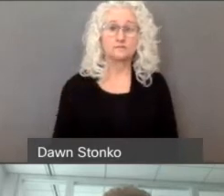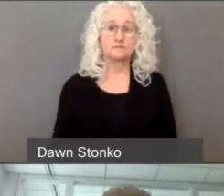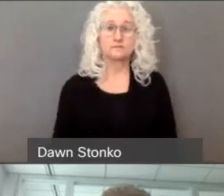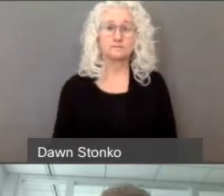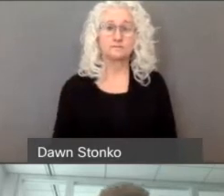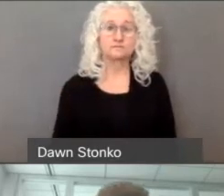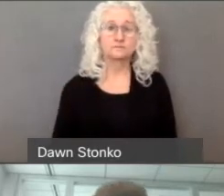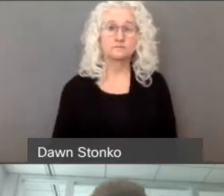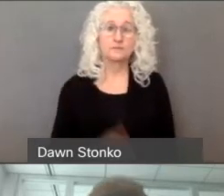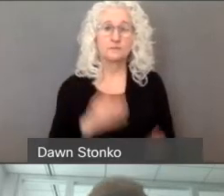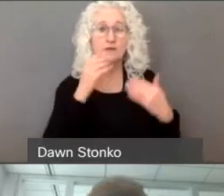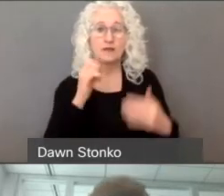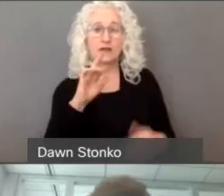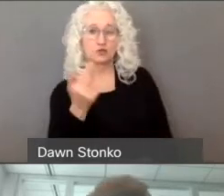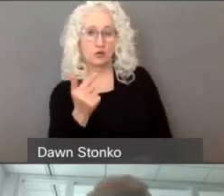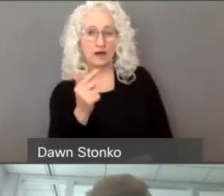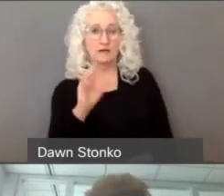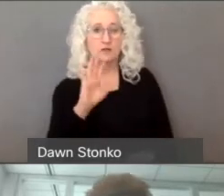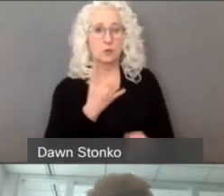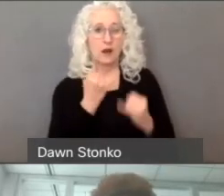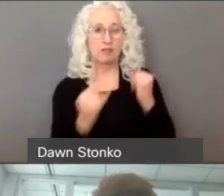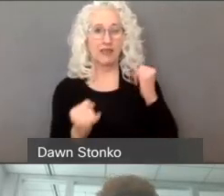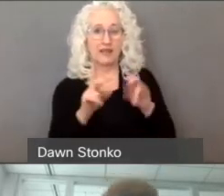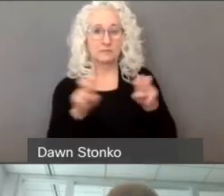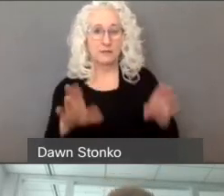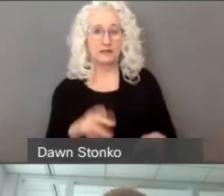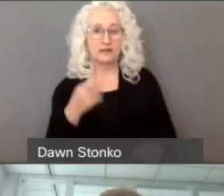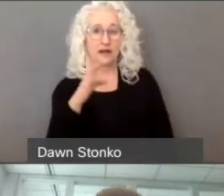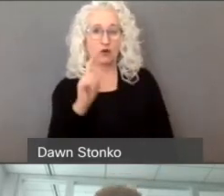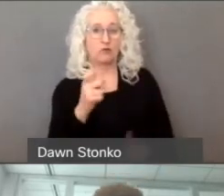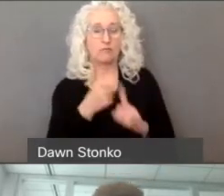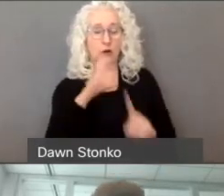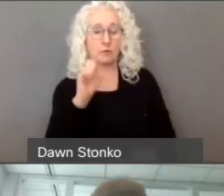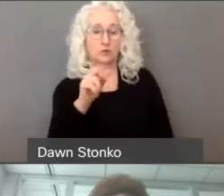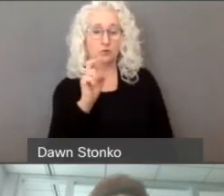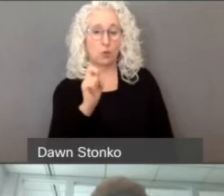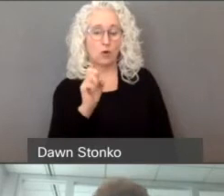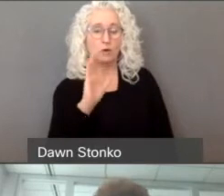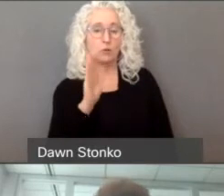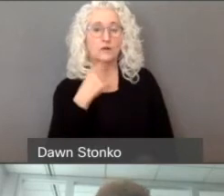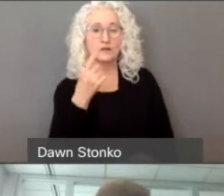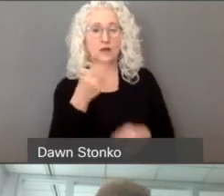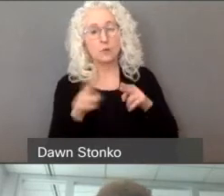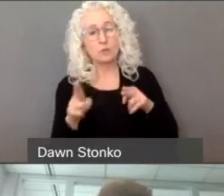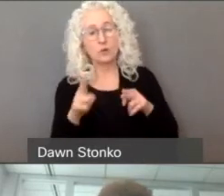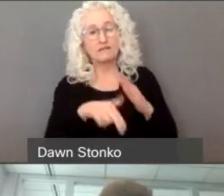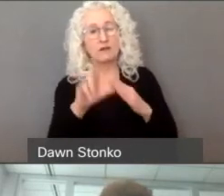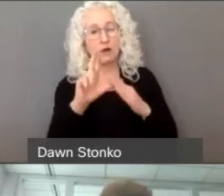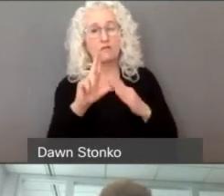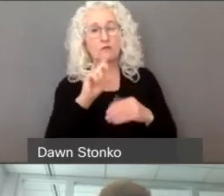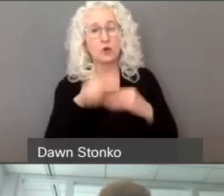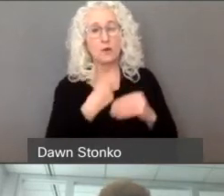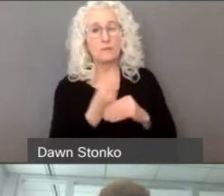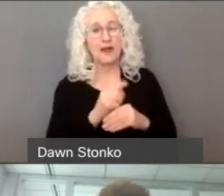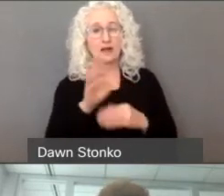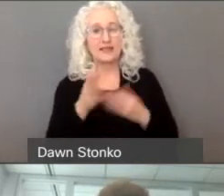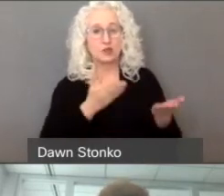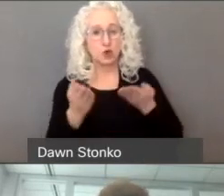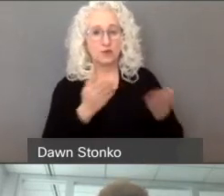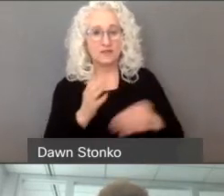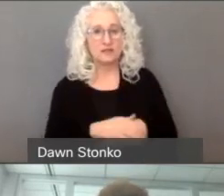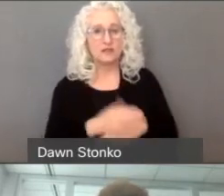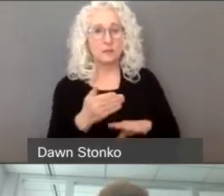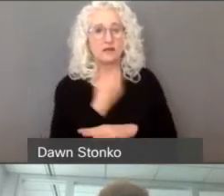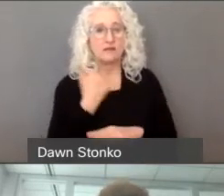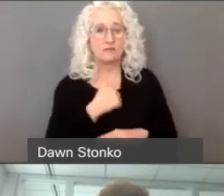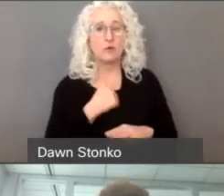Thanks, Craig. And so our last panelist, Harold from SCORE, is going to give a brief overview about his services before we get